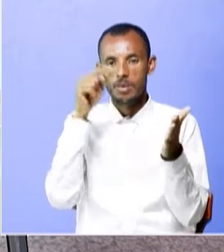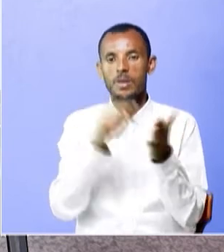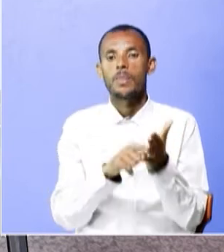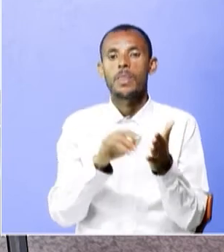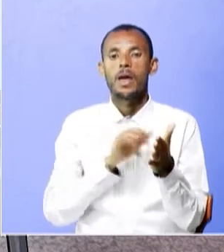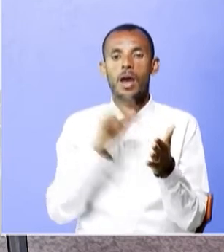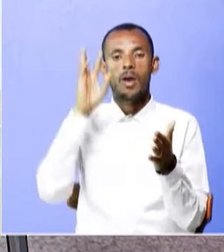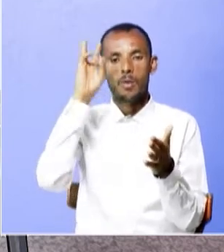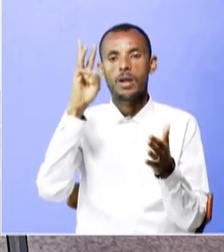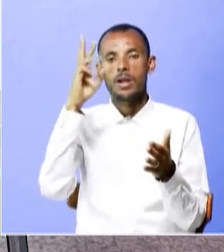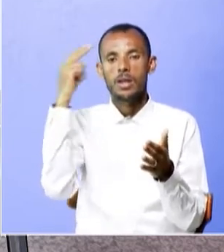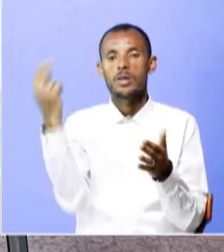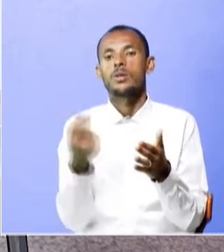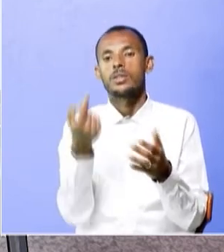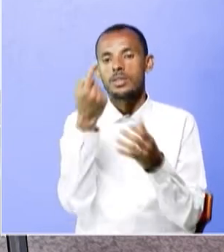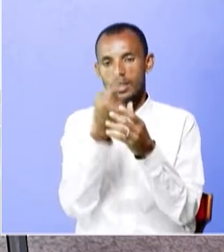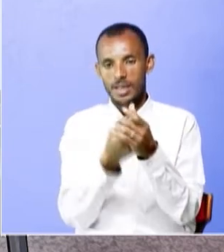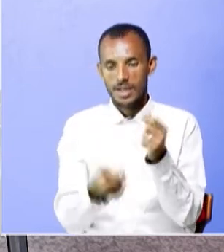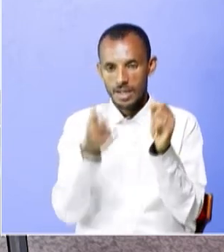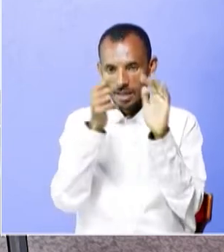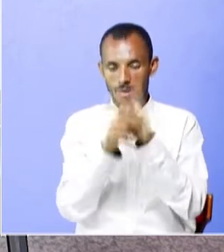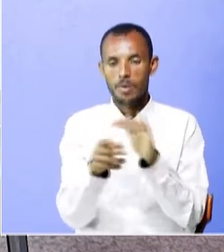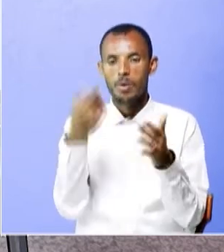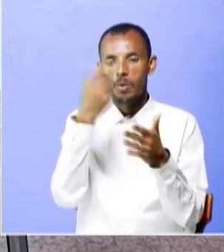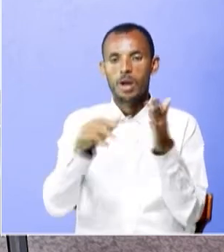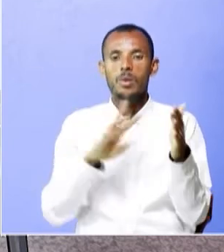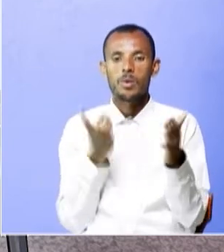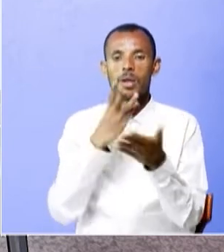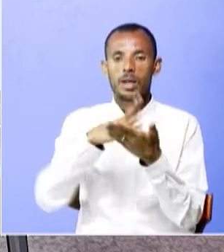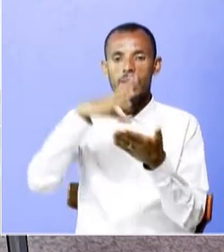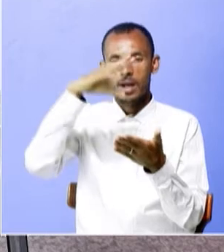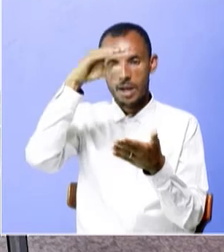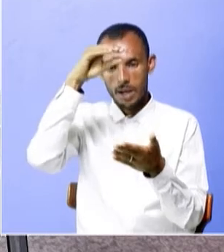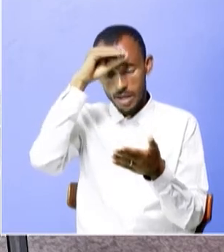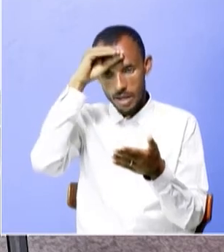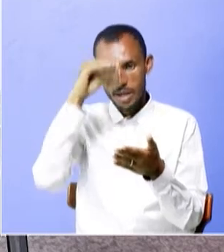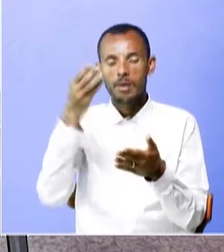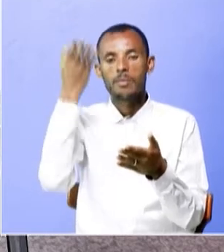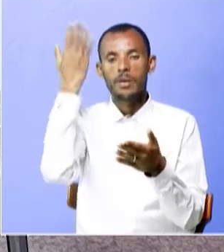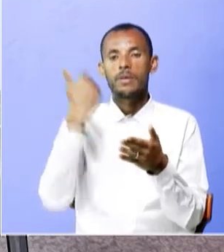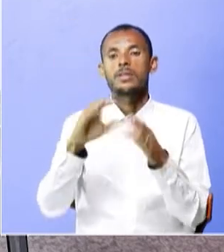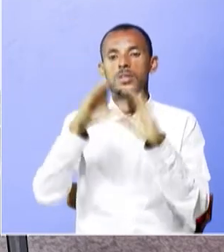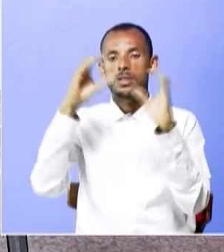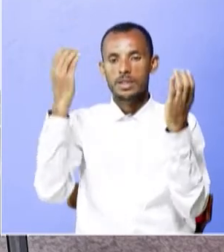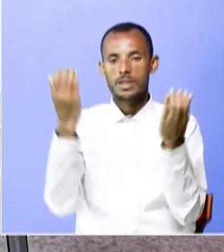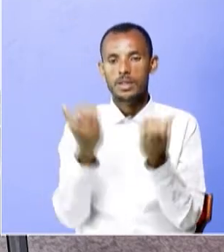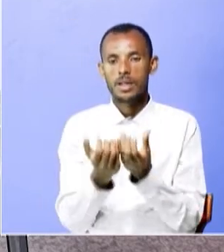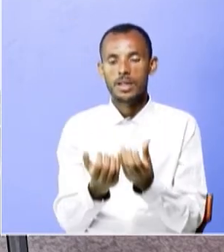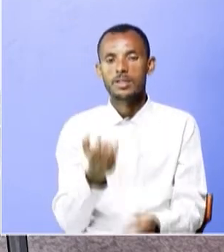I will use a single example, what we have seen in the previous lesson.